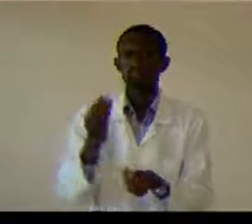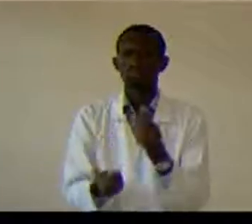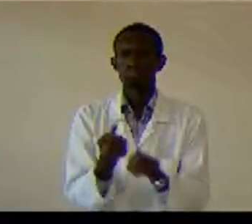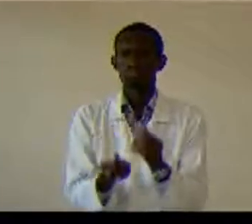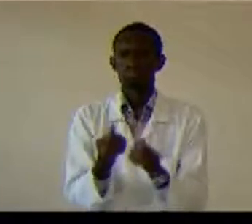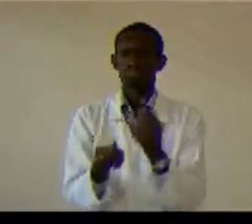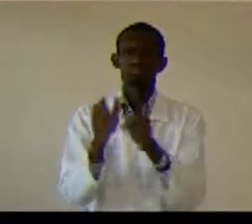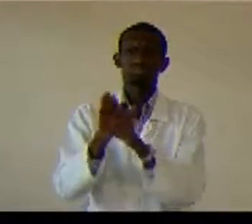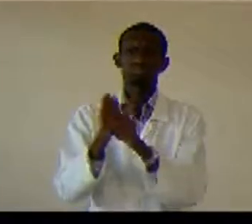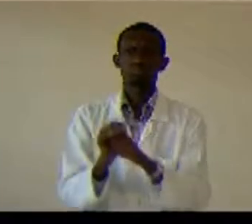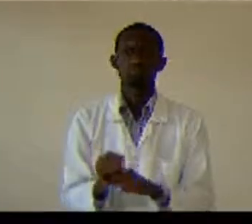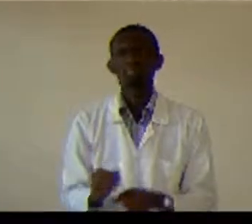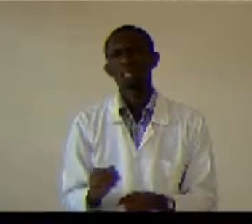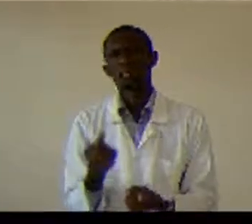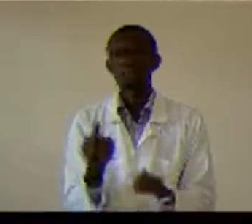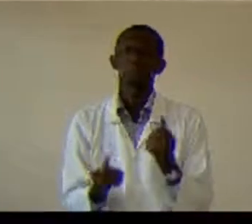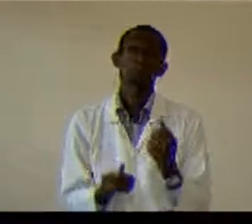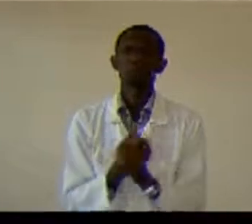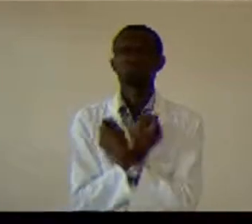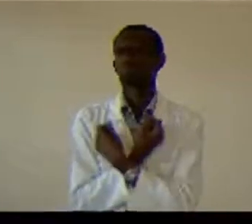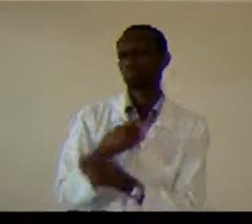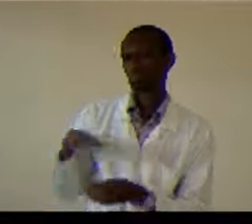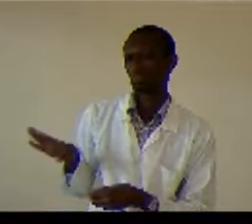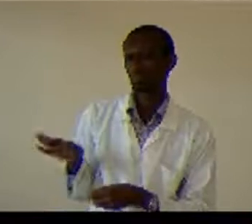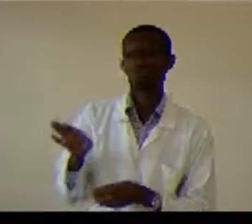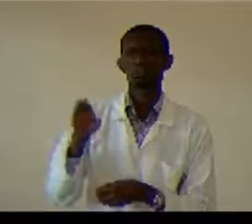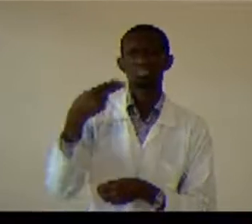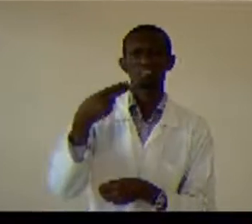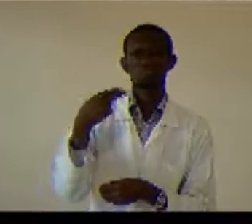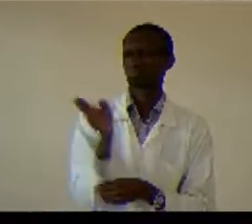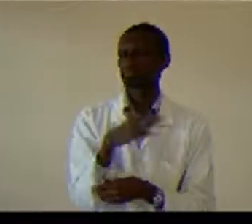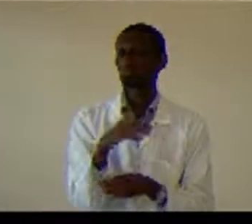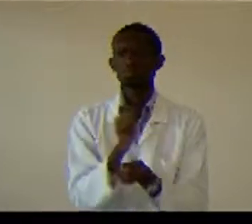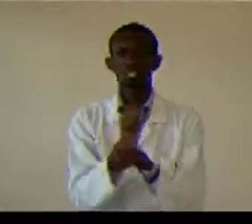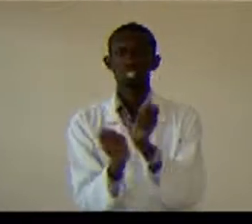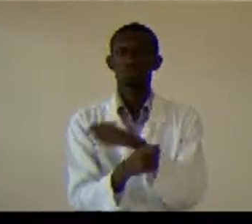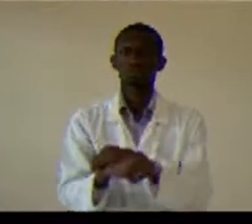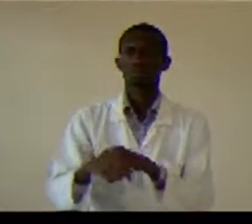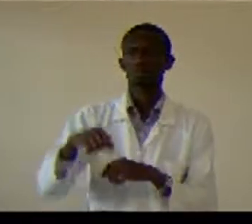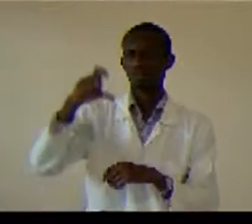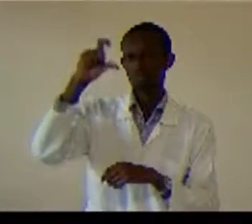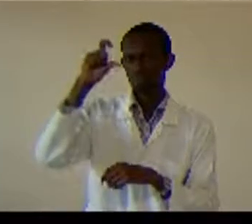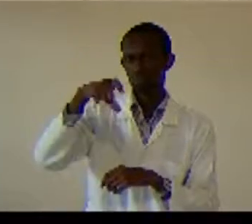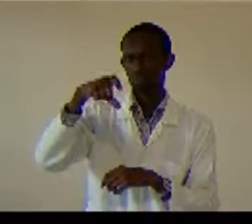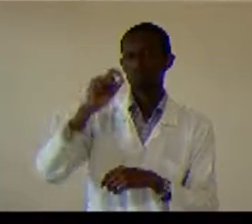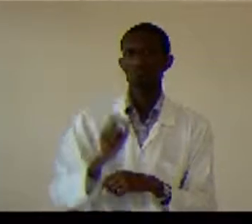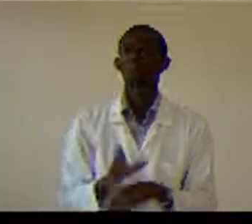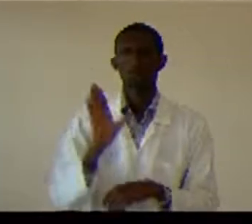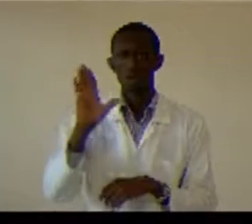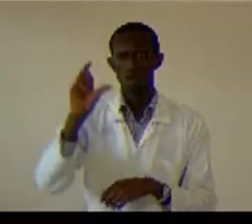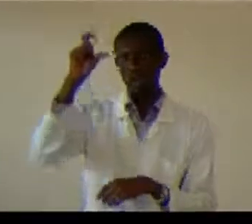Some people do not like using H, they use Q. So we say Q is proportional to